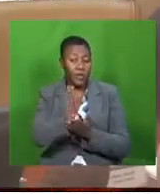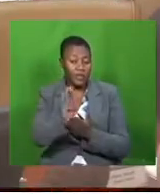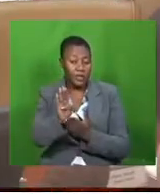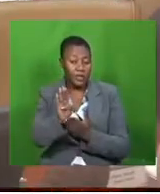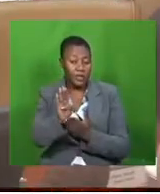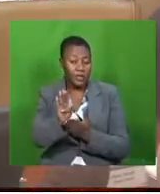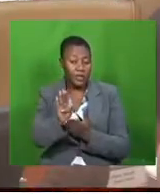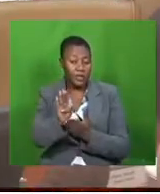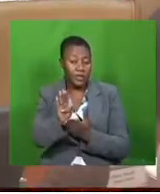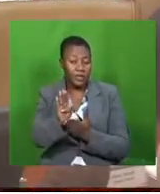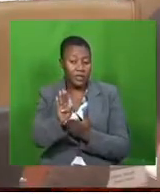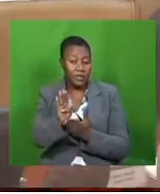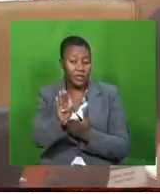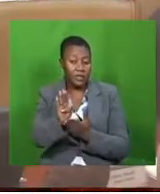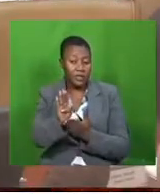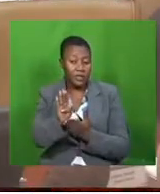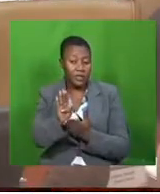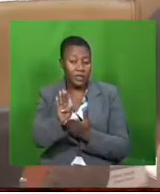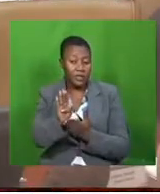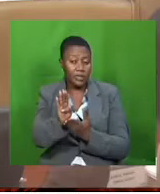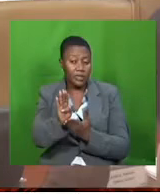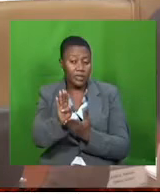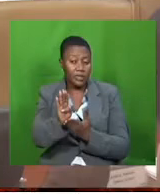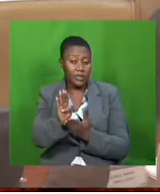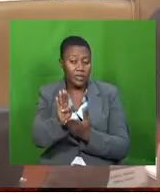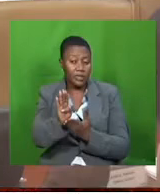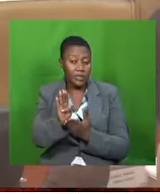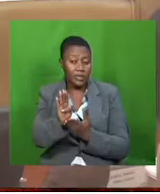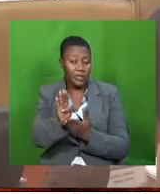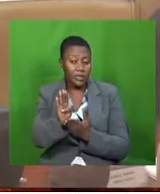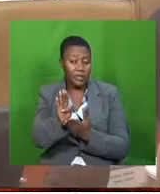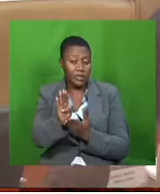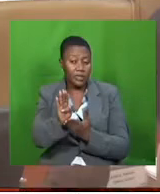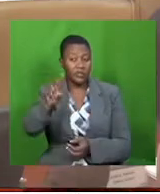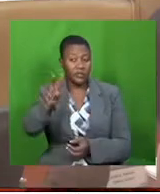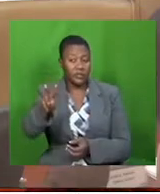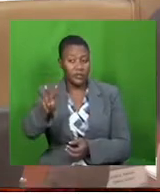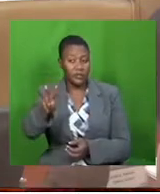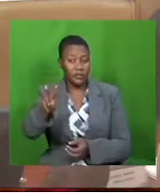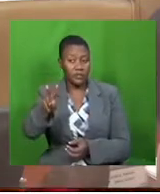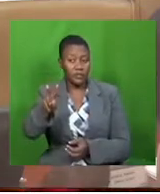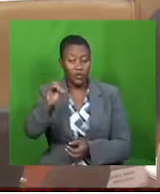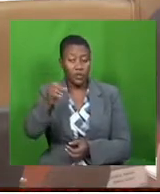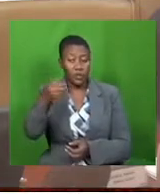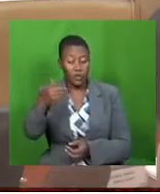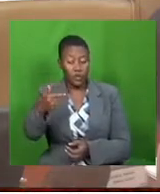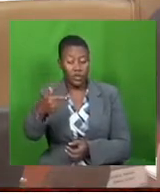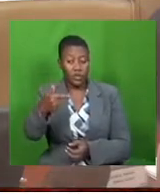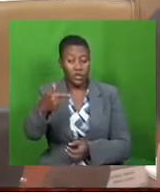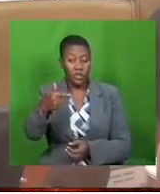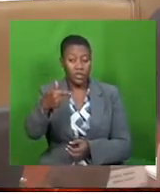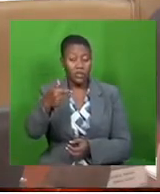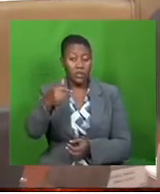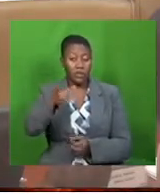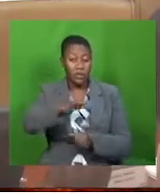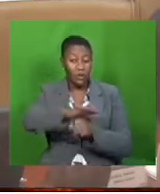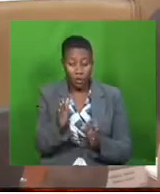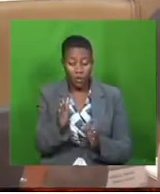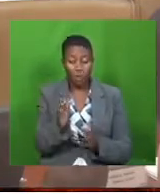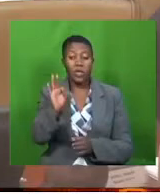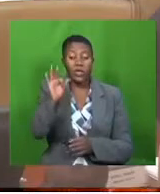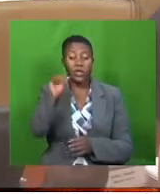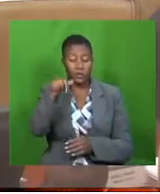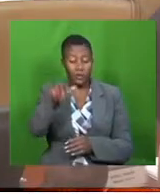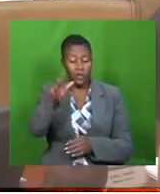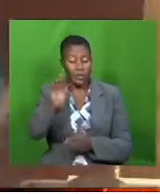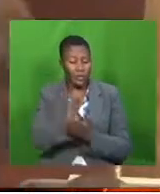Kano, or be Yahushia. Don't ask me who she are. Am we right to say, Omubisa, says